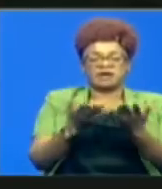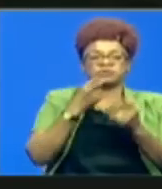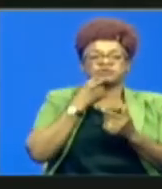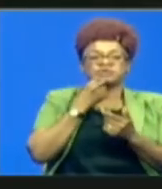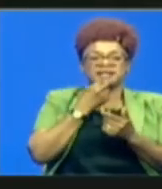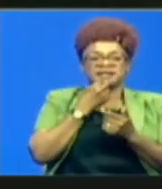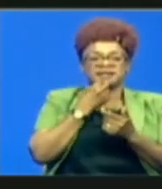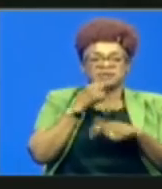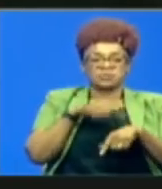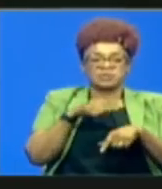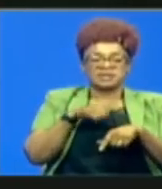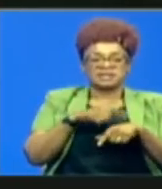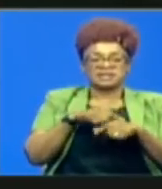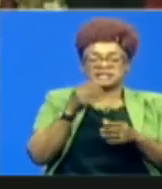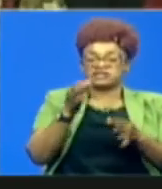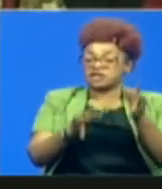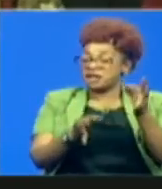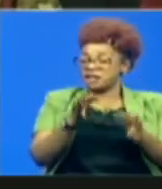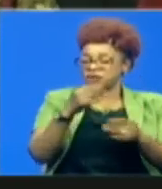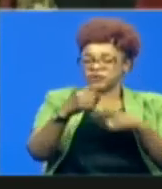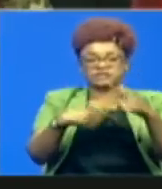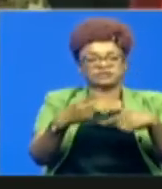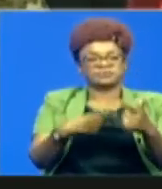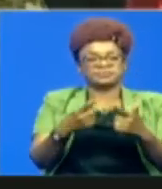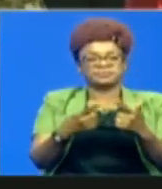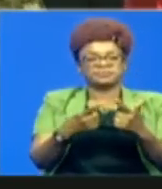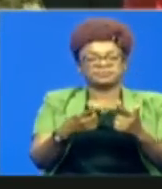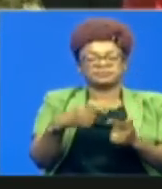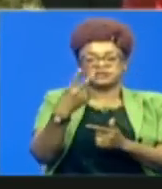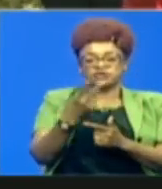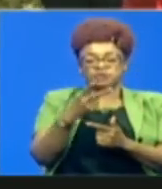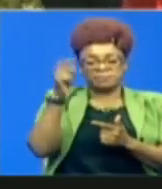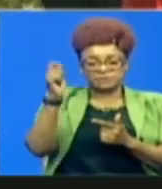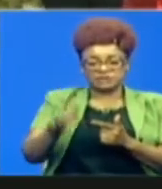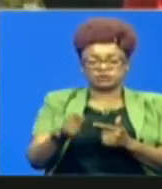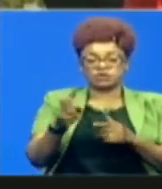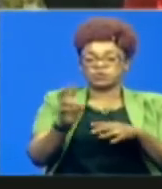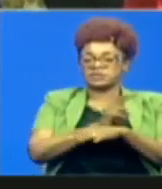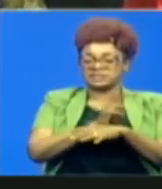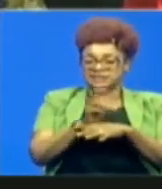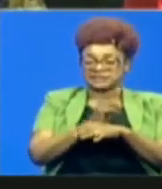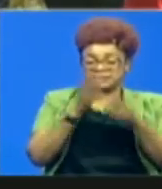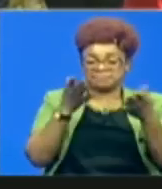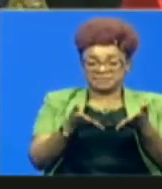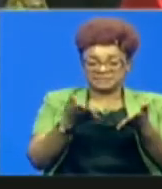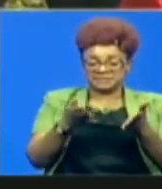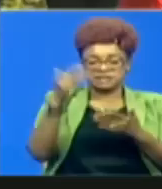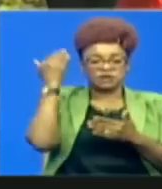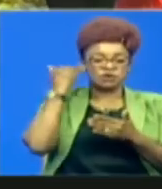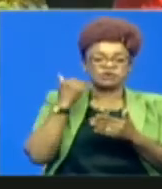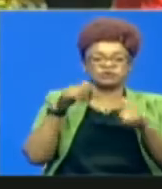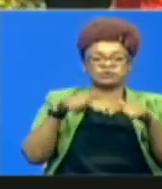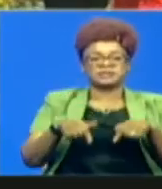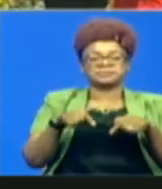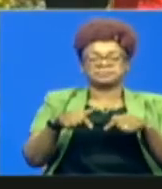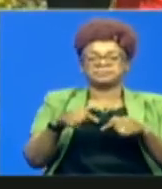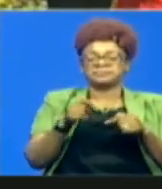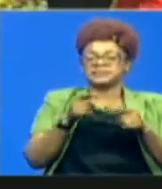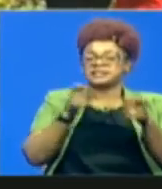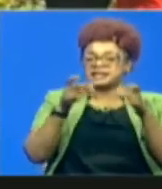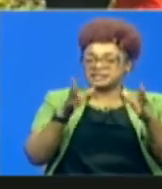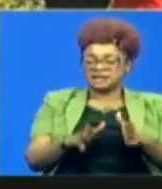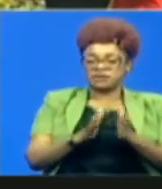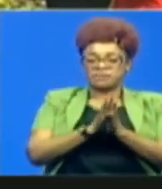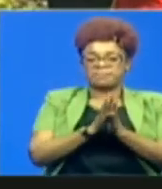Tuesday when the trial continues. Other than the two prosecution witnesses present in court today, the Director of Public